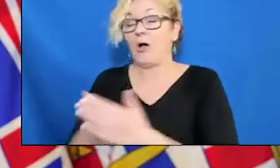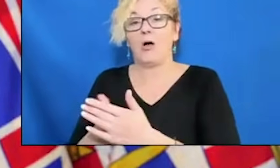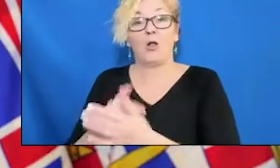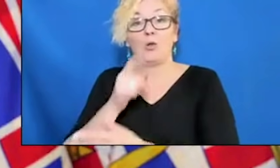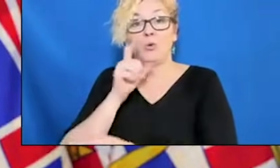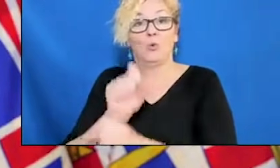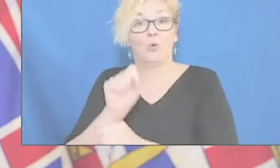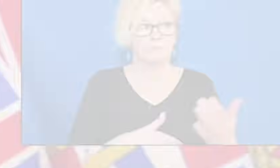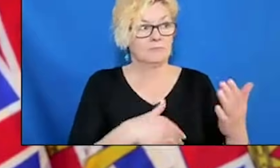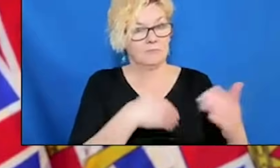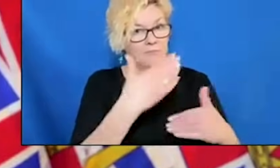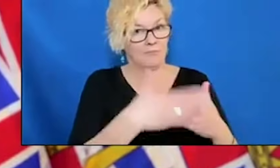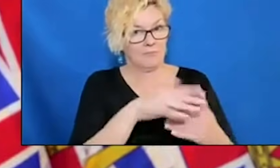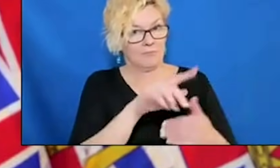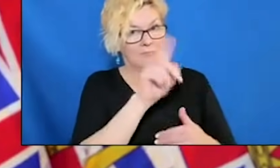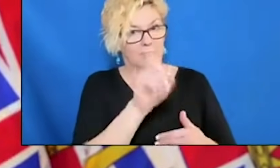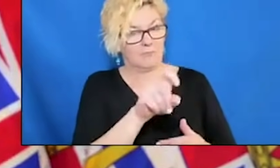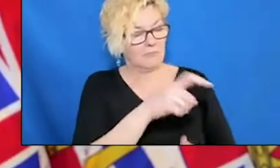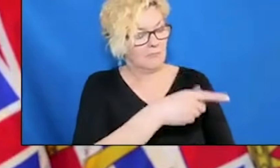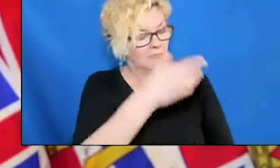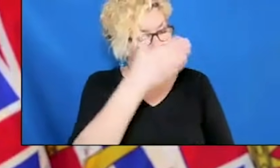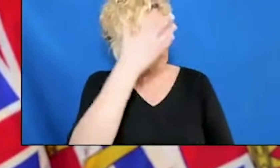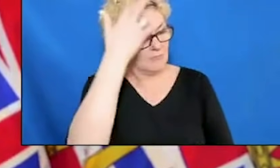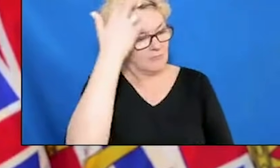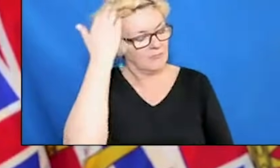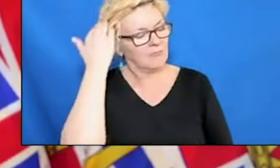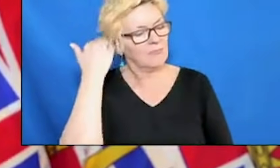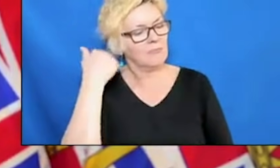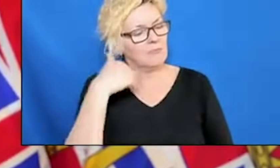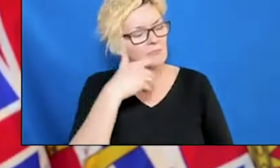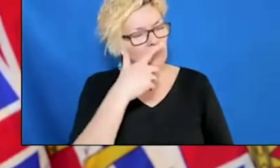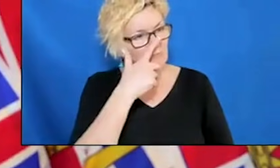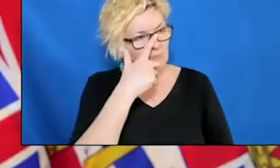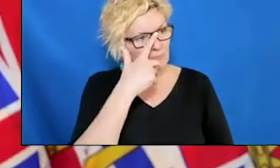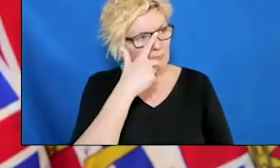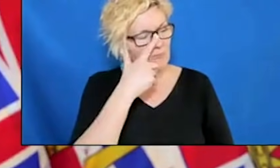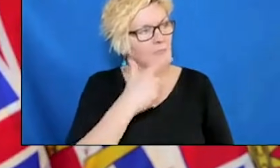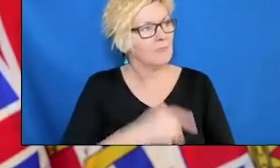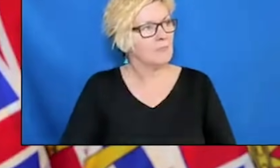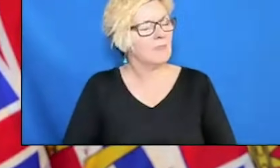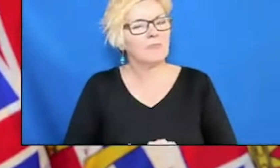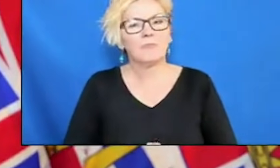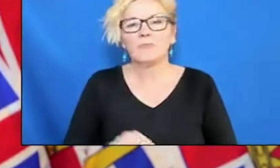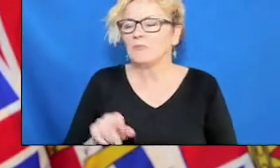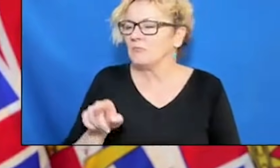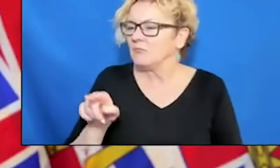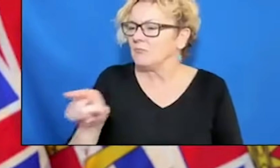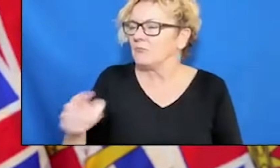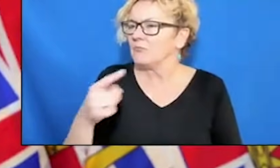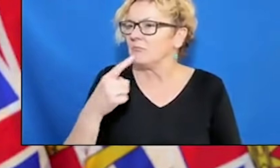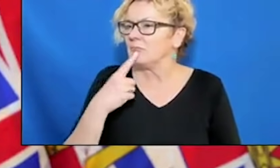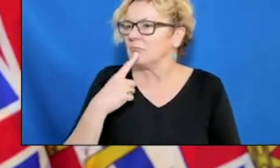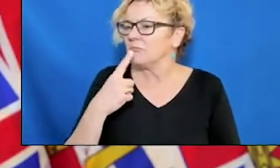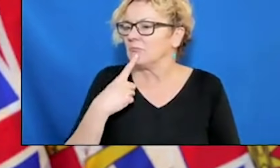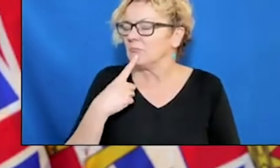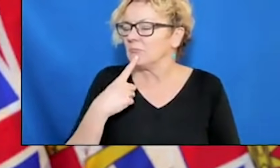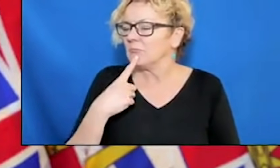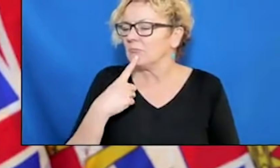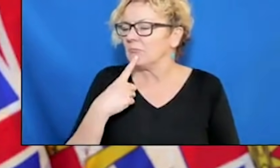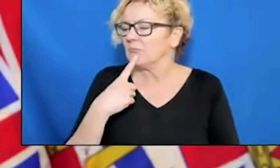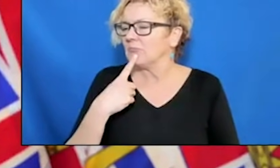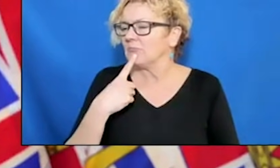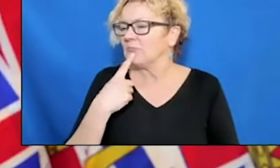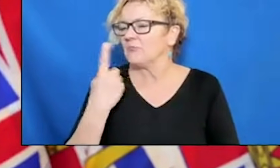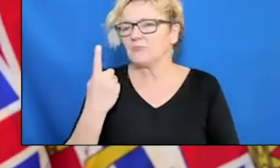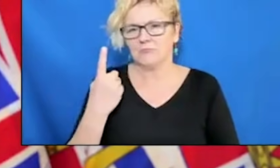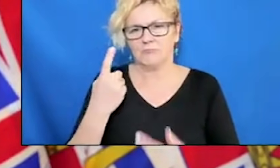the risk is greatest. You said earlier that you're seeing clusters related to some youth sports settings, and